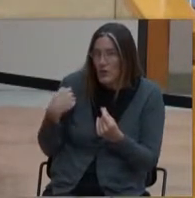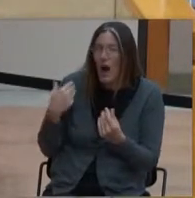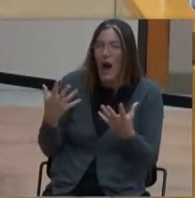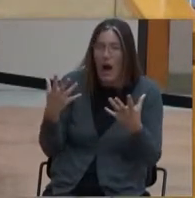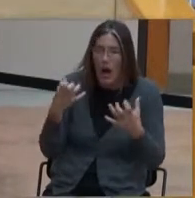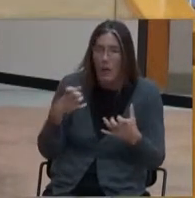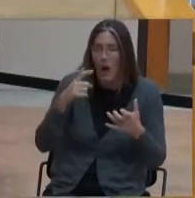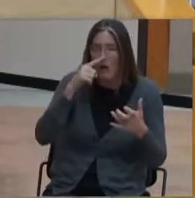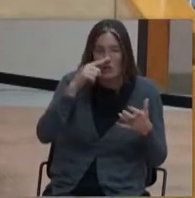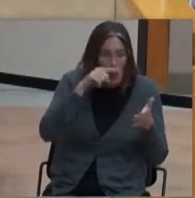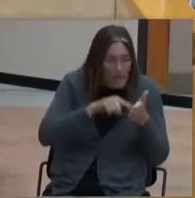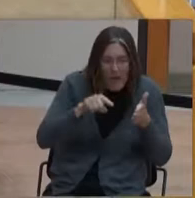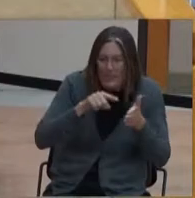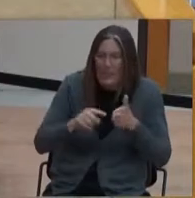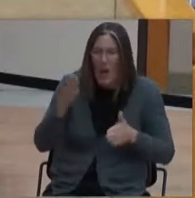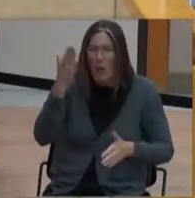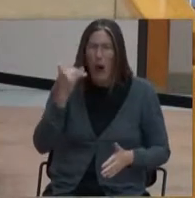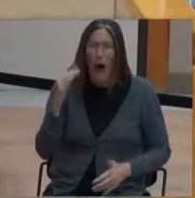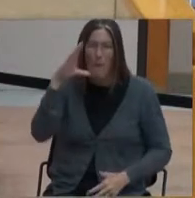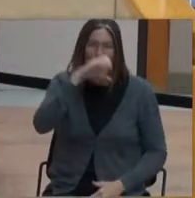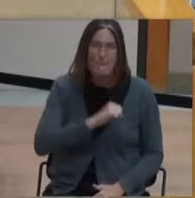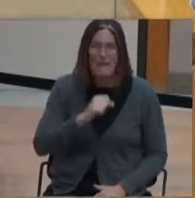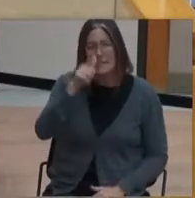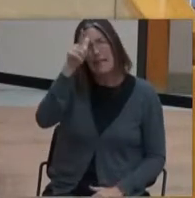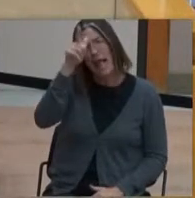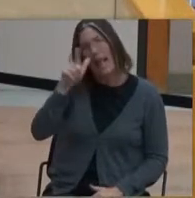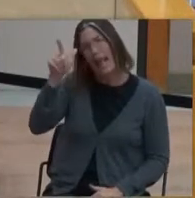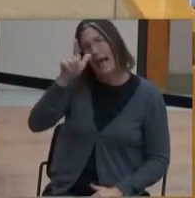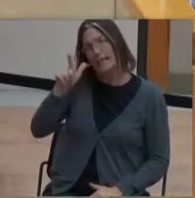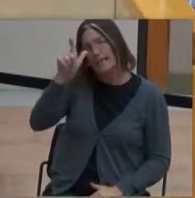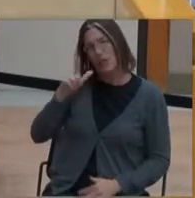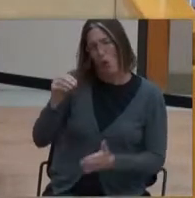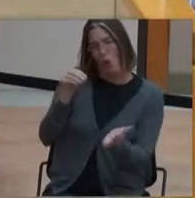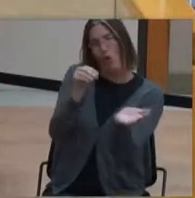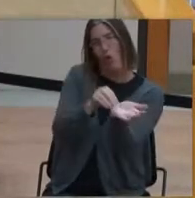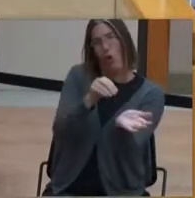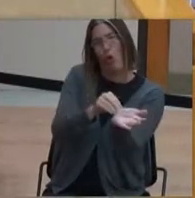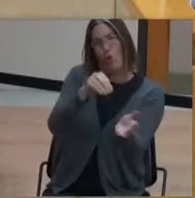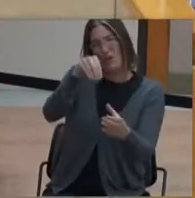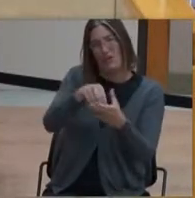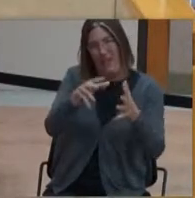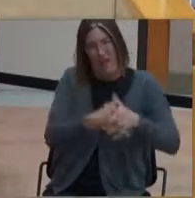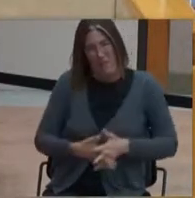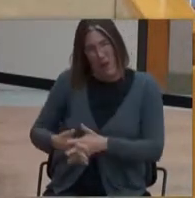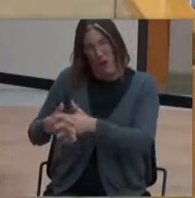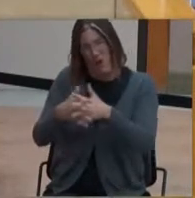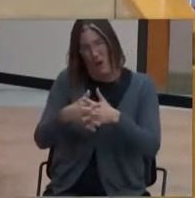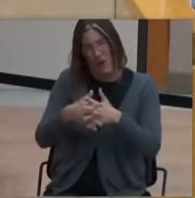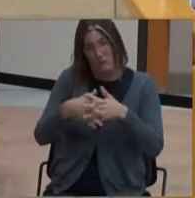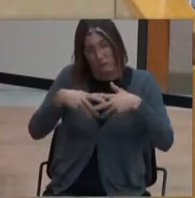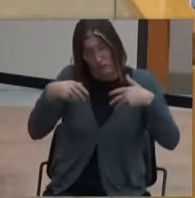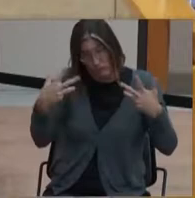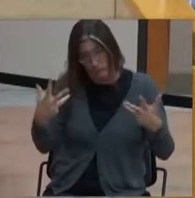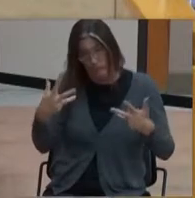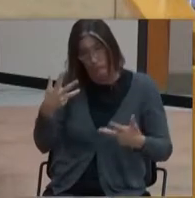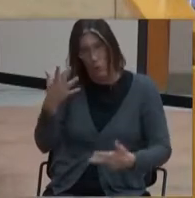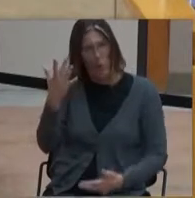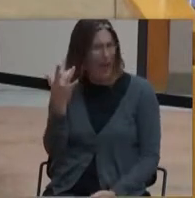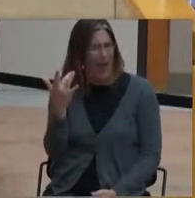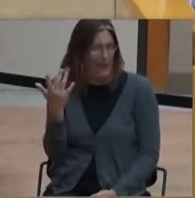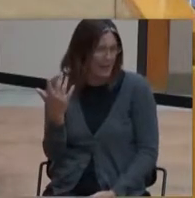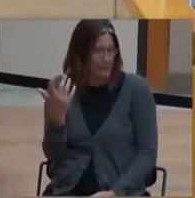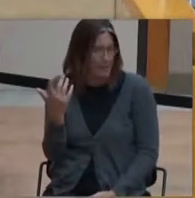the lack of Latino doctors here in our country. Did I forget to mention flex? Well, flex is also what